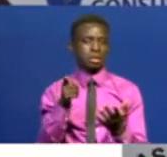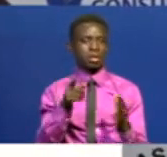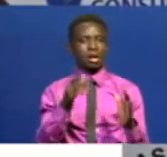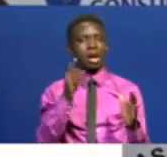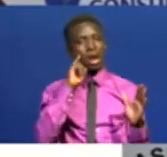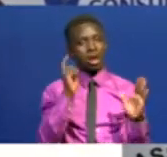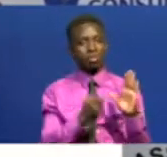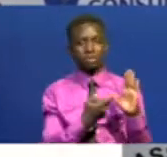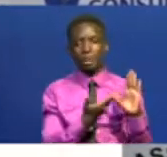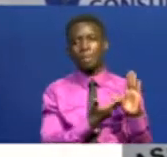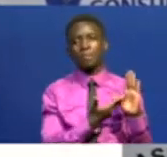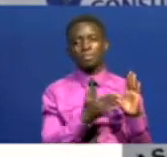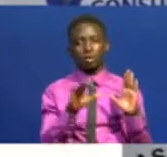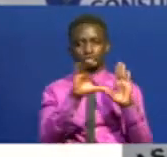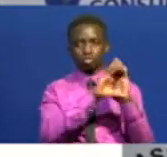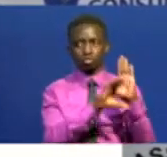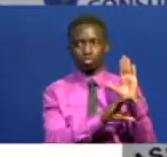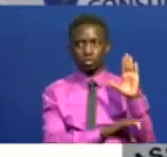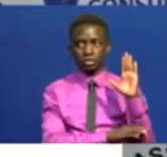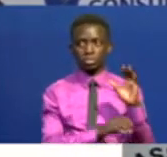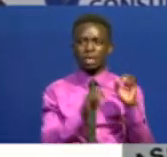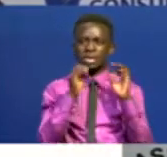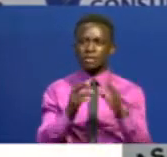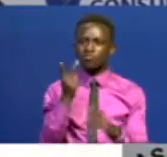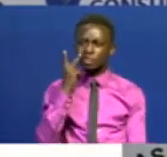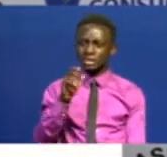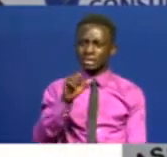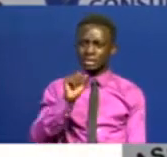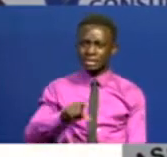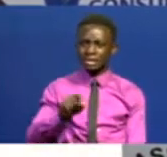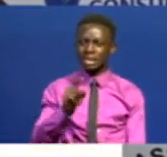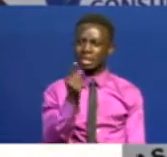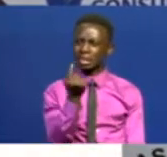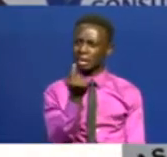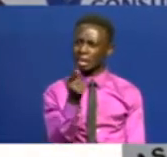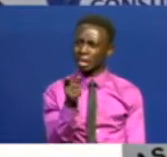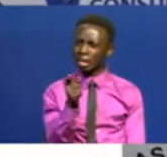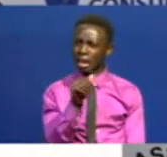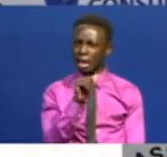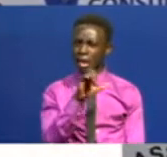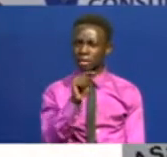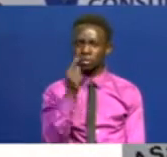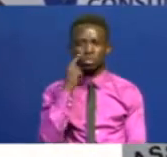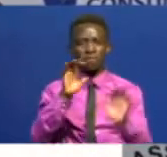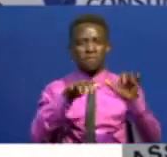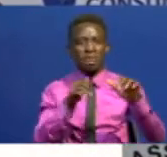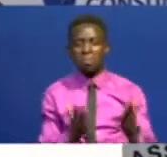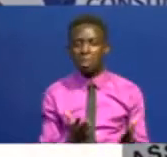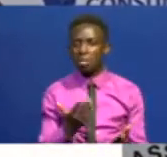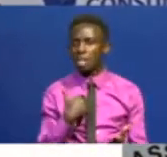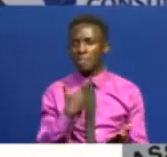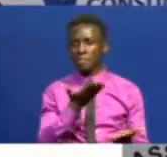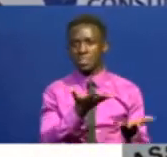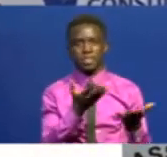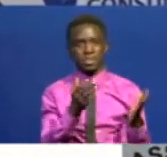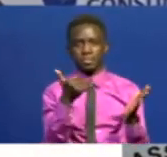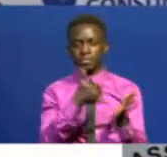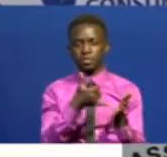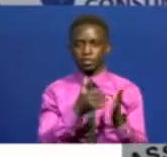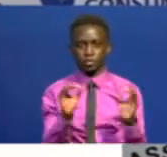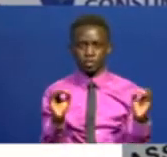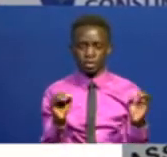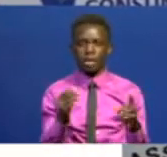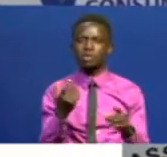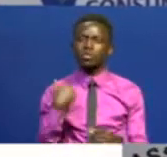Act, you see that the farmers are not recognized. And so the review is happening, but we ask that for more inclusion